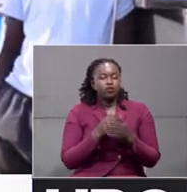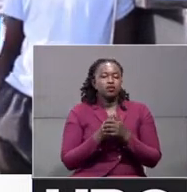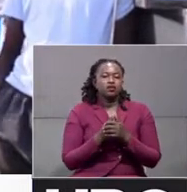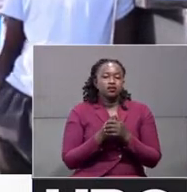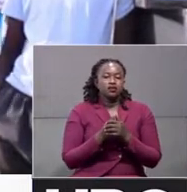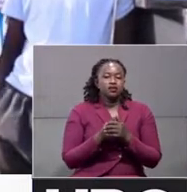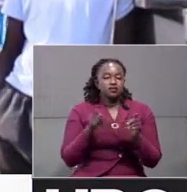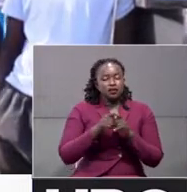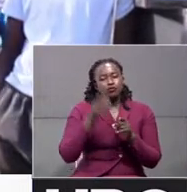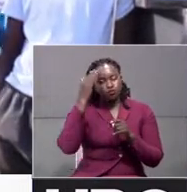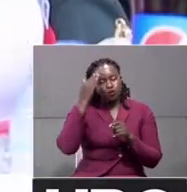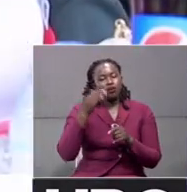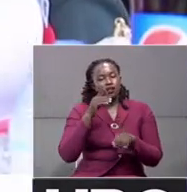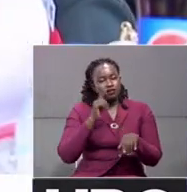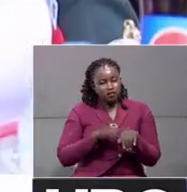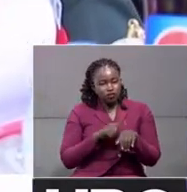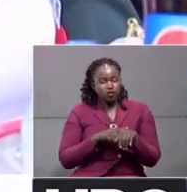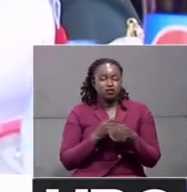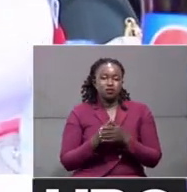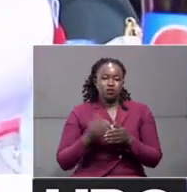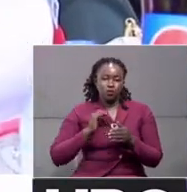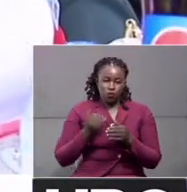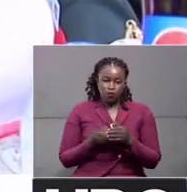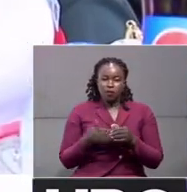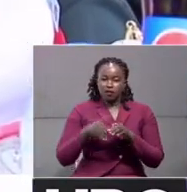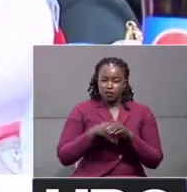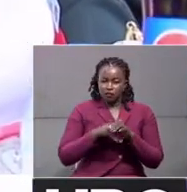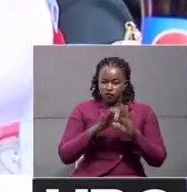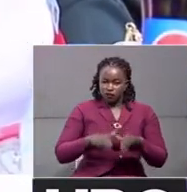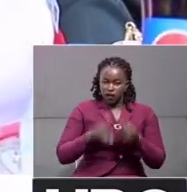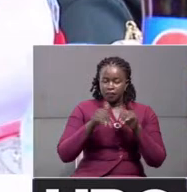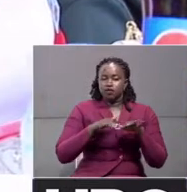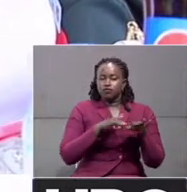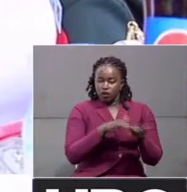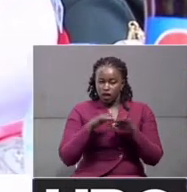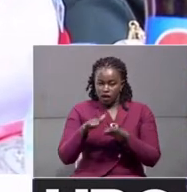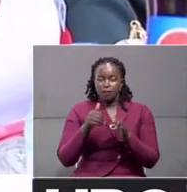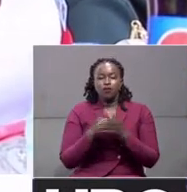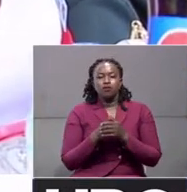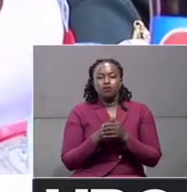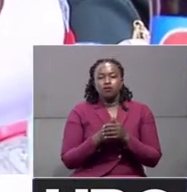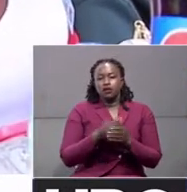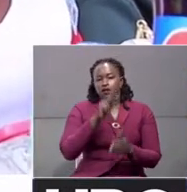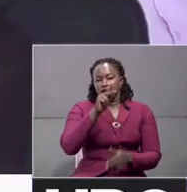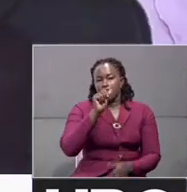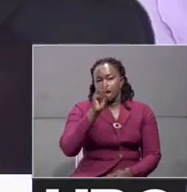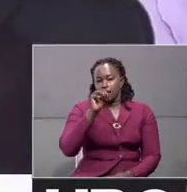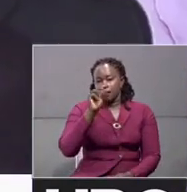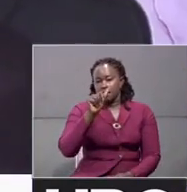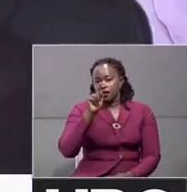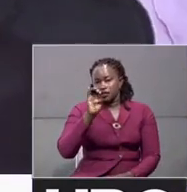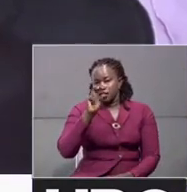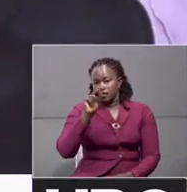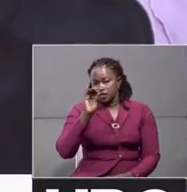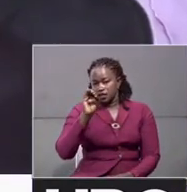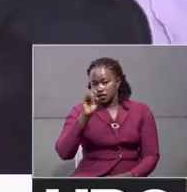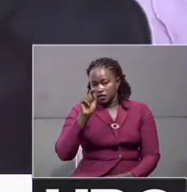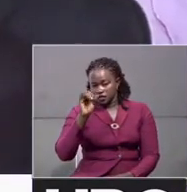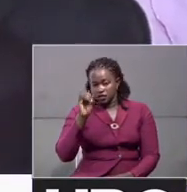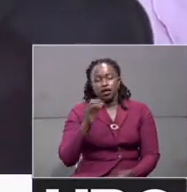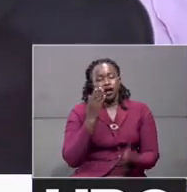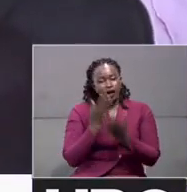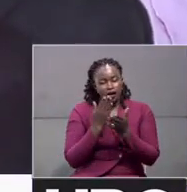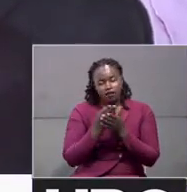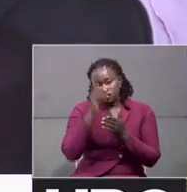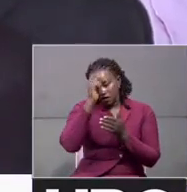you use the season. So the woman member of parliament in Tungamo, Jocelyn Kamateneti, asked the government to